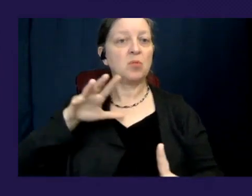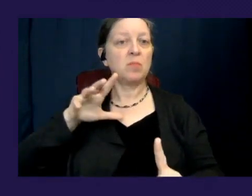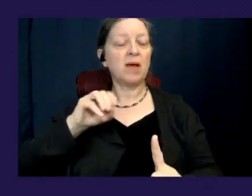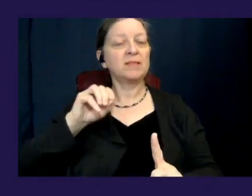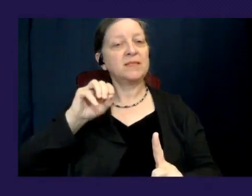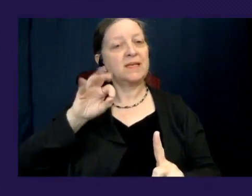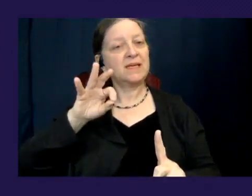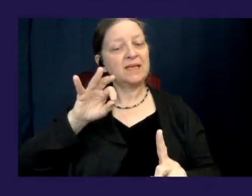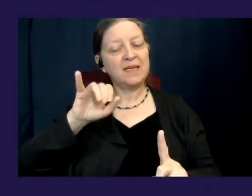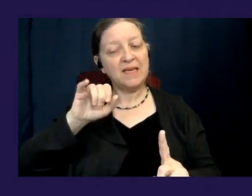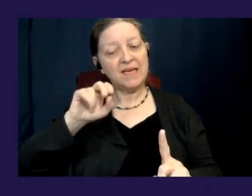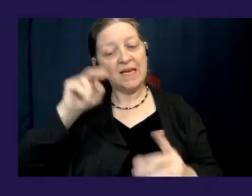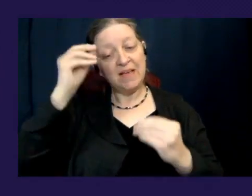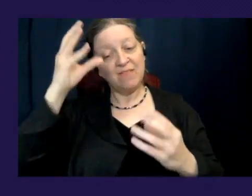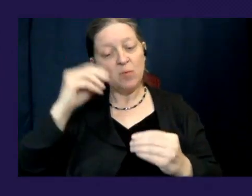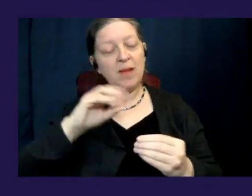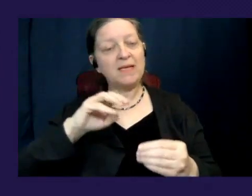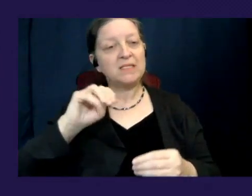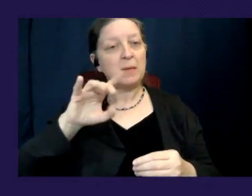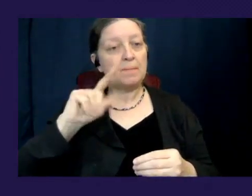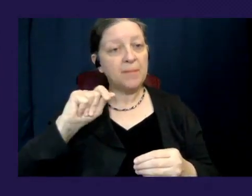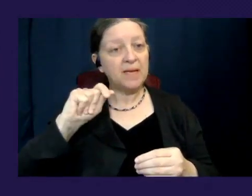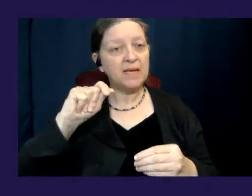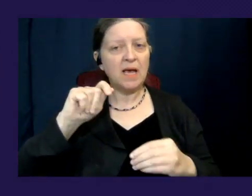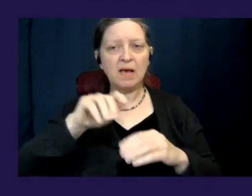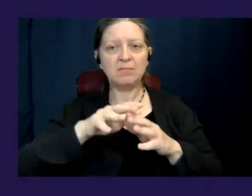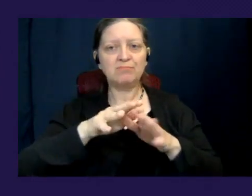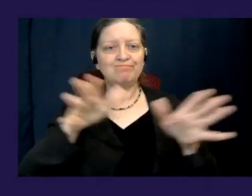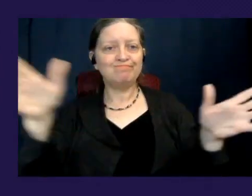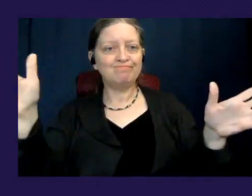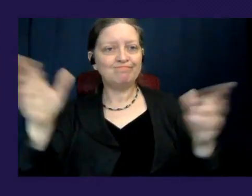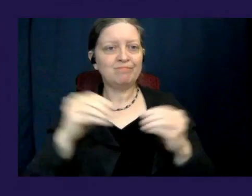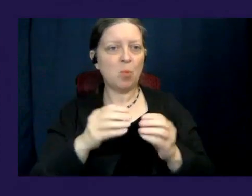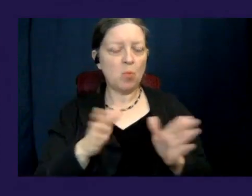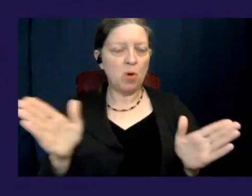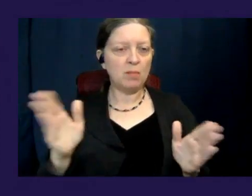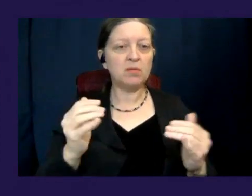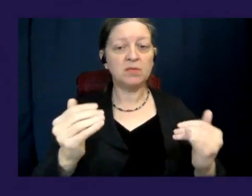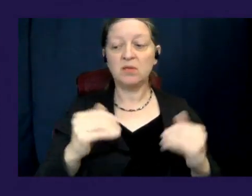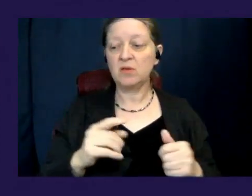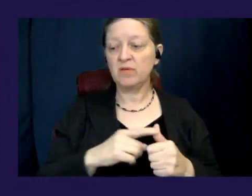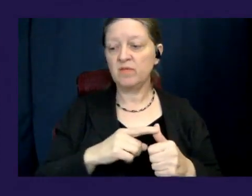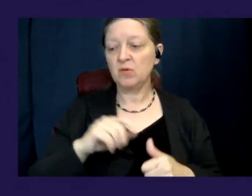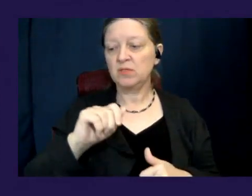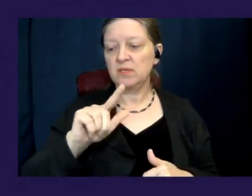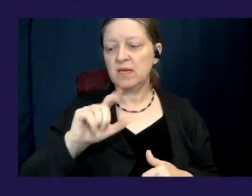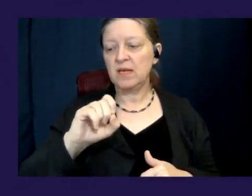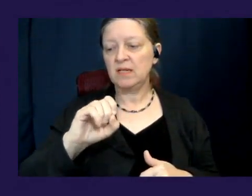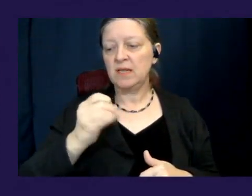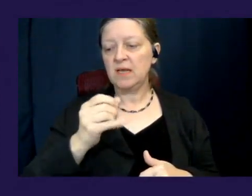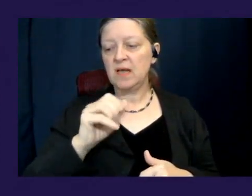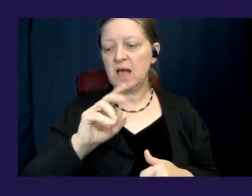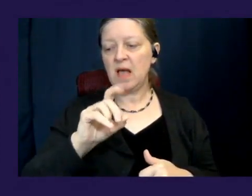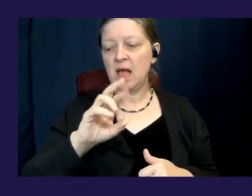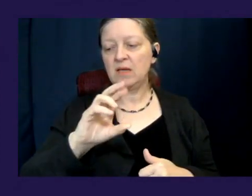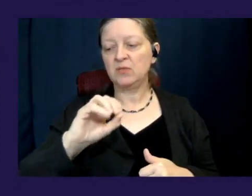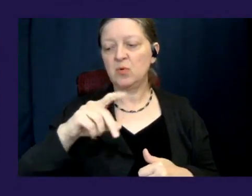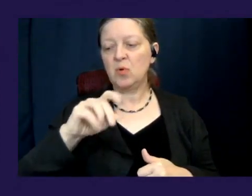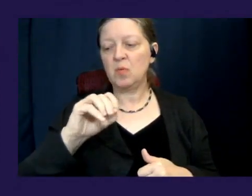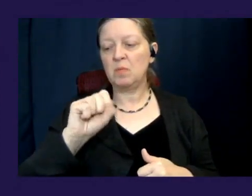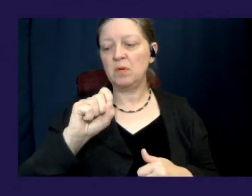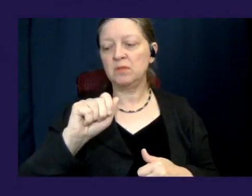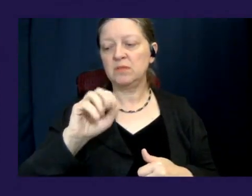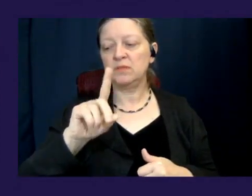it affects communities from two different perspectives. First, we're going to have Alejandro Posada, who is the lead social scientist from Internews, who